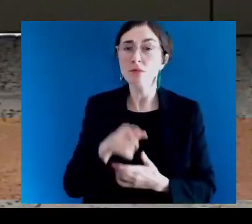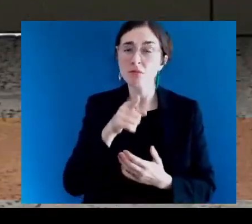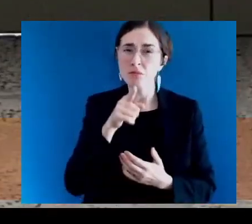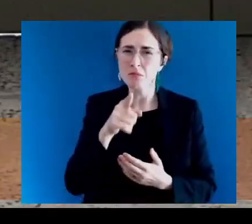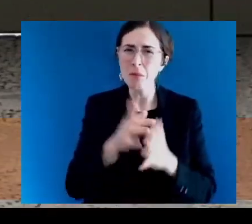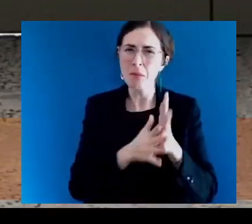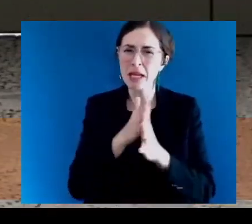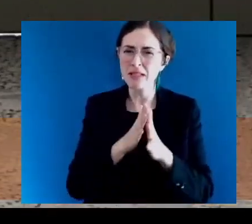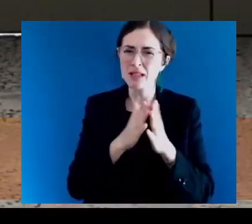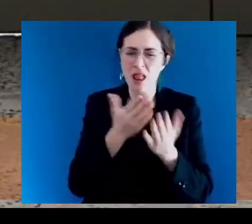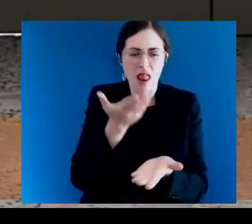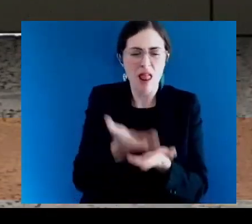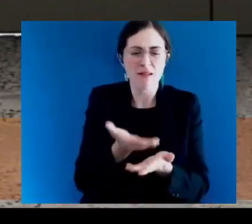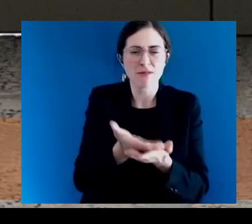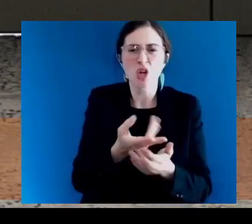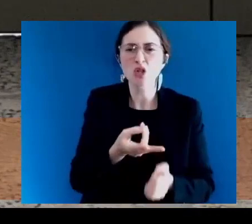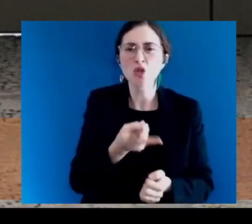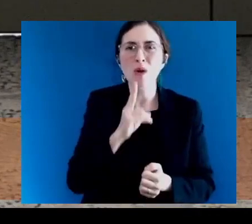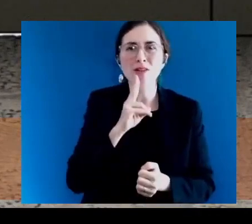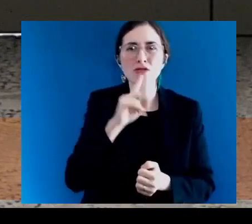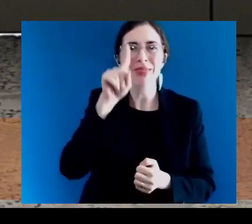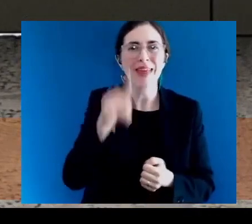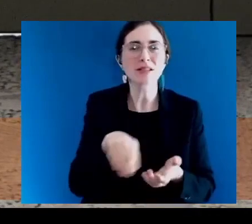right, sitting unallocated.